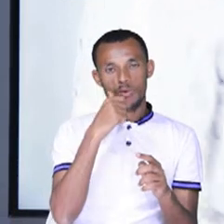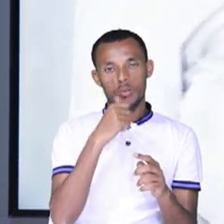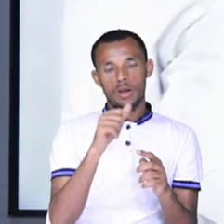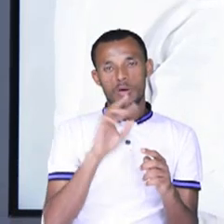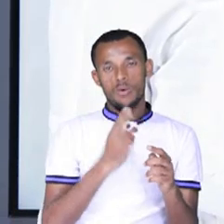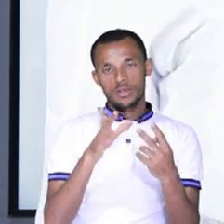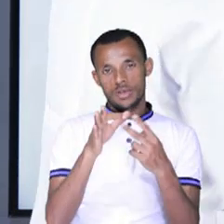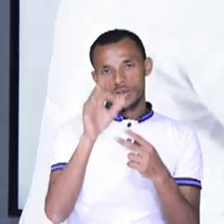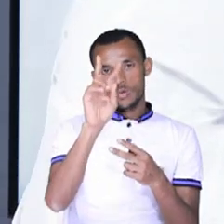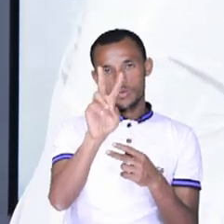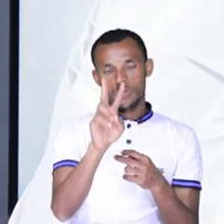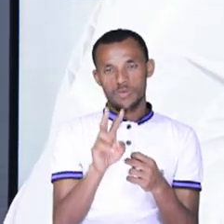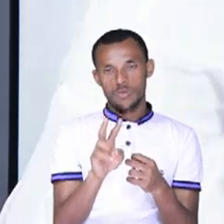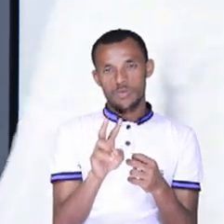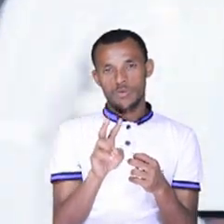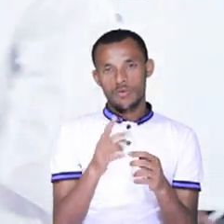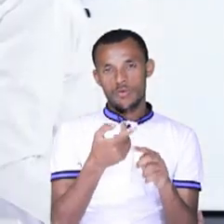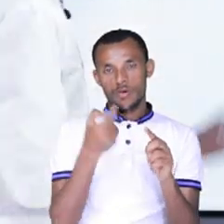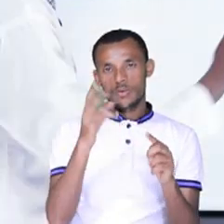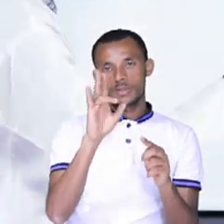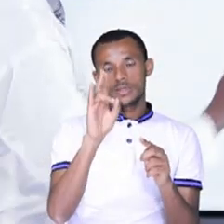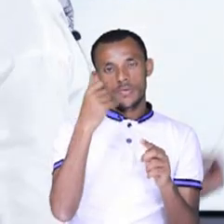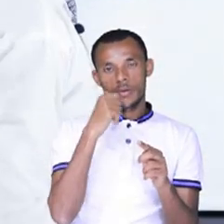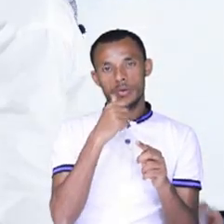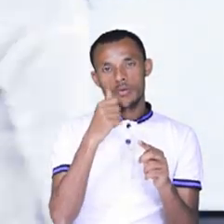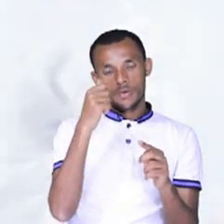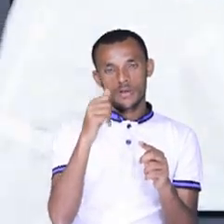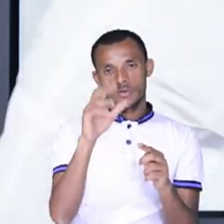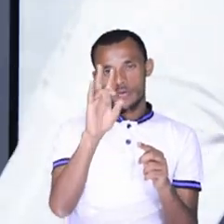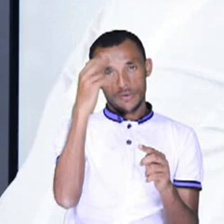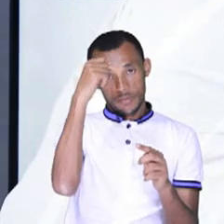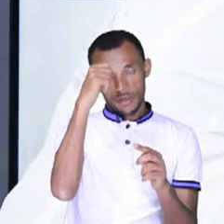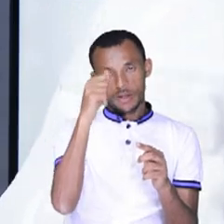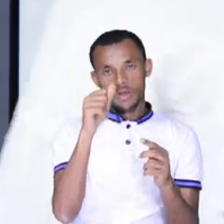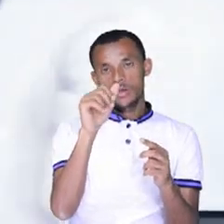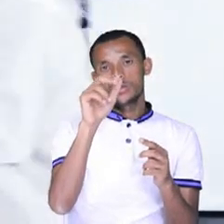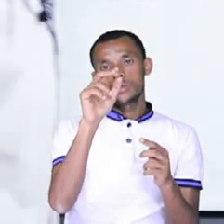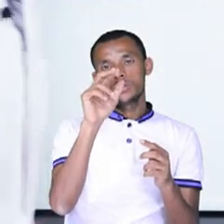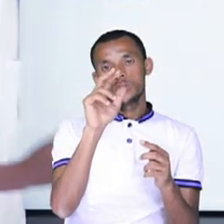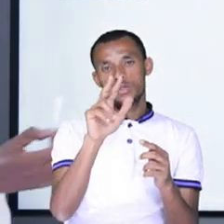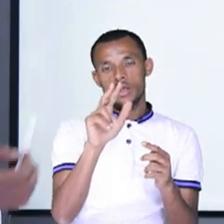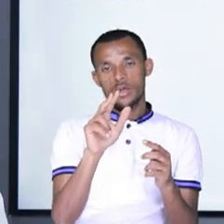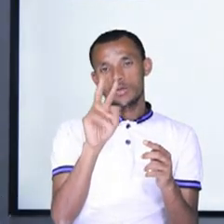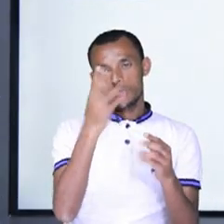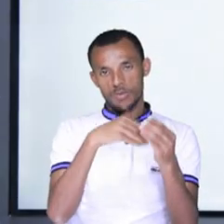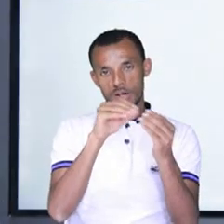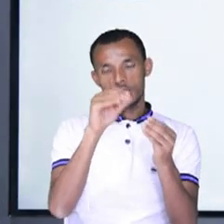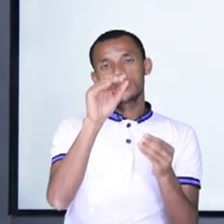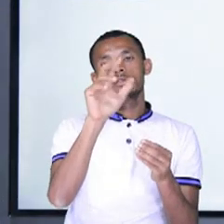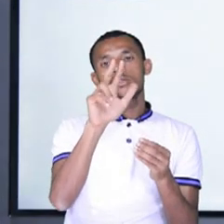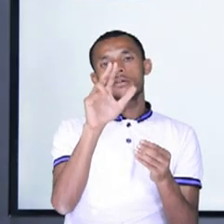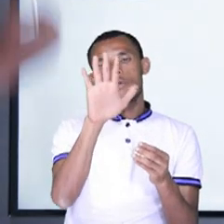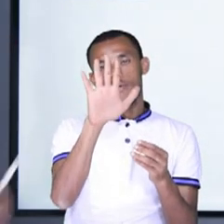have selected 2. From 7 men, we have selected 3. 2 plus 3 will be equal to 5. It is the